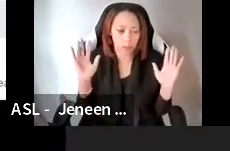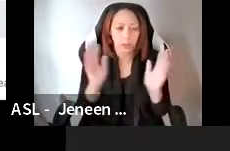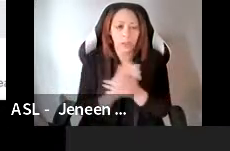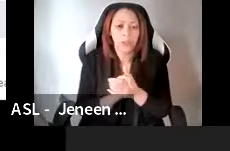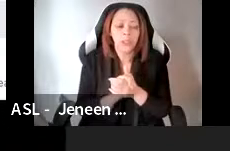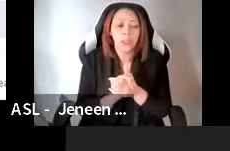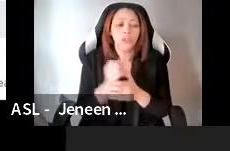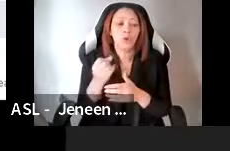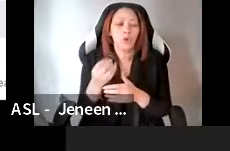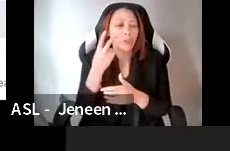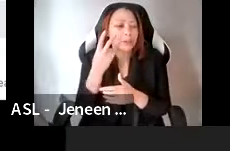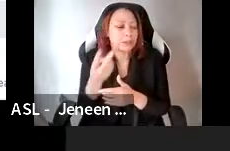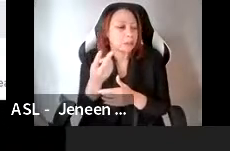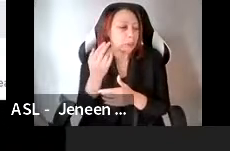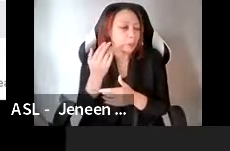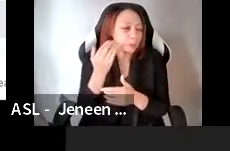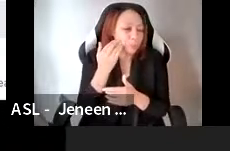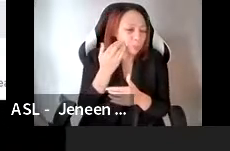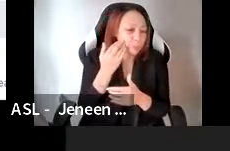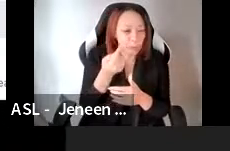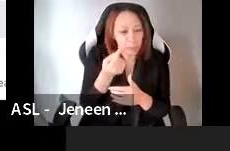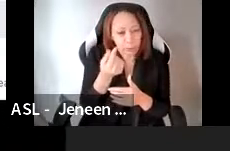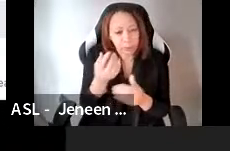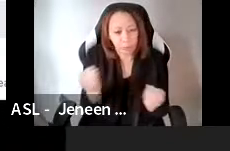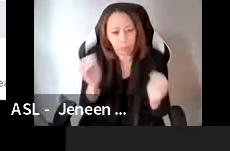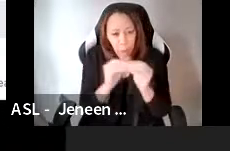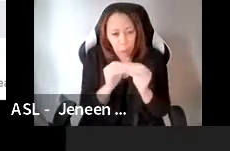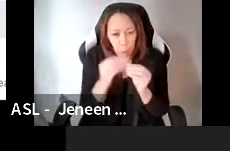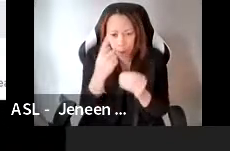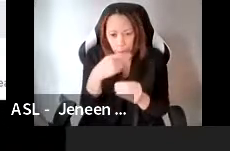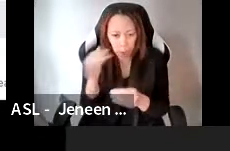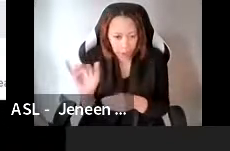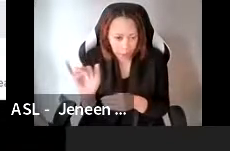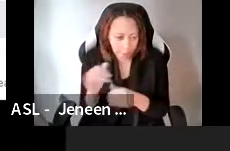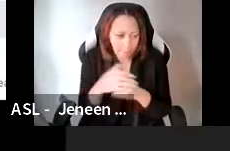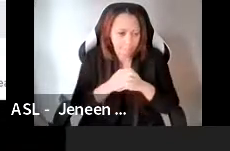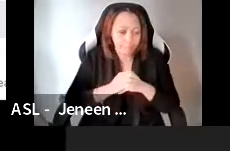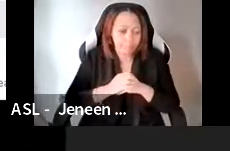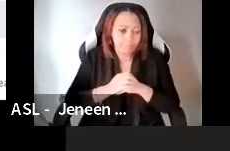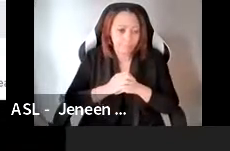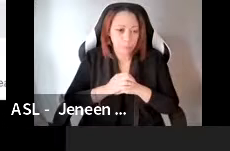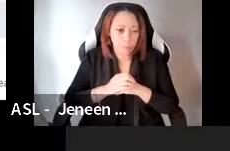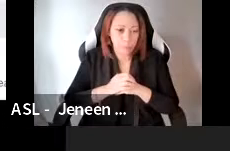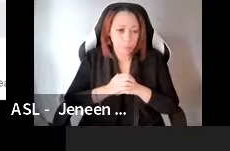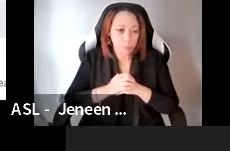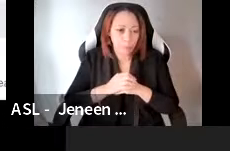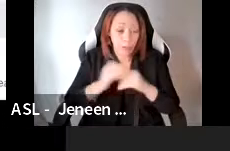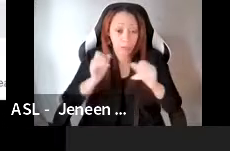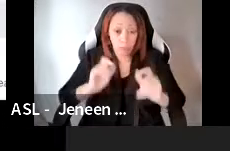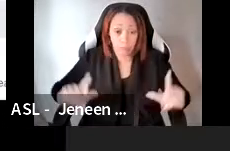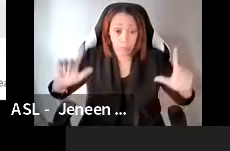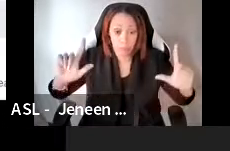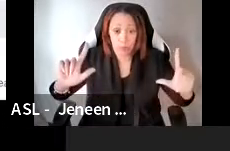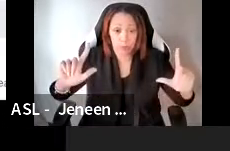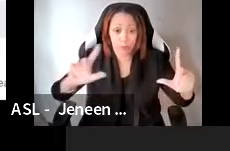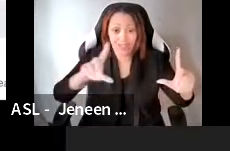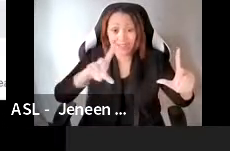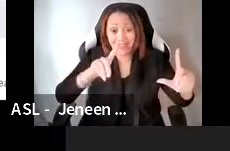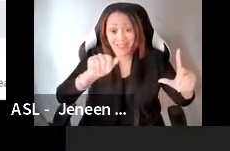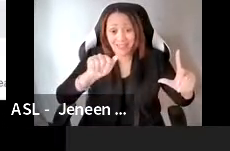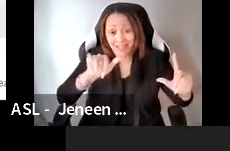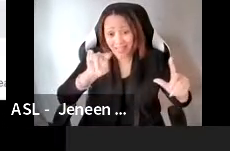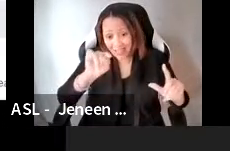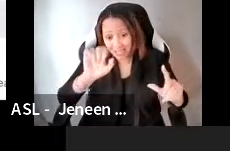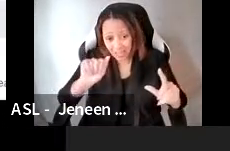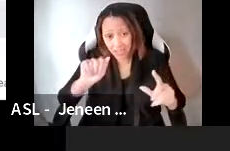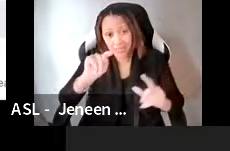the tool is going to look and feel like. So when you get to the screen of the data tables, you will see the